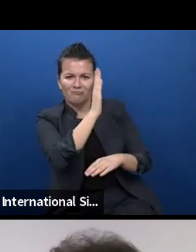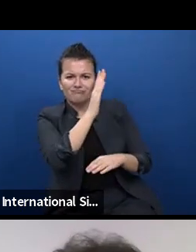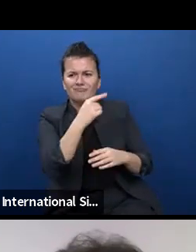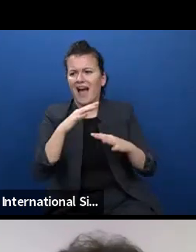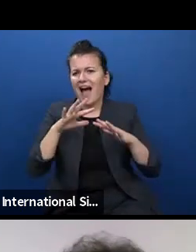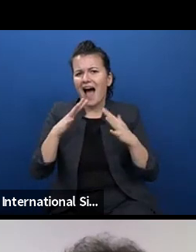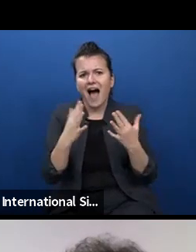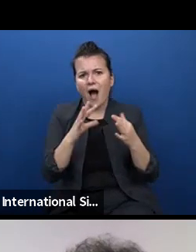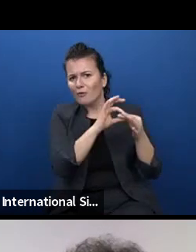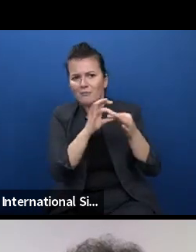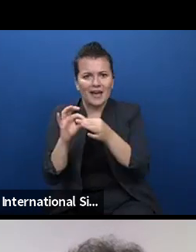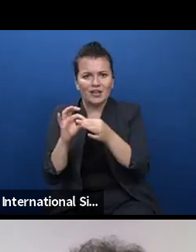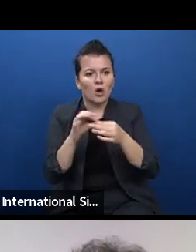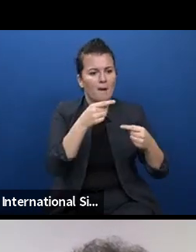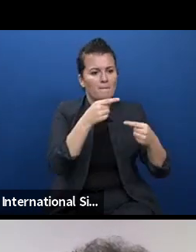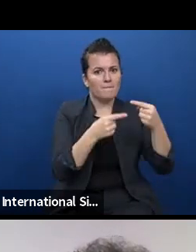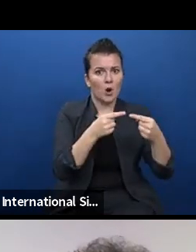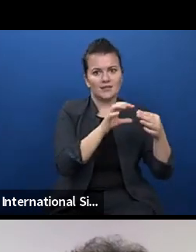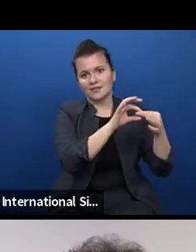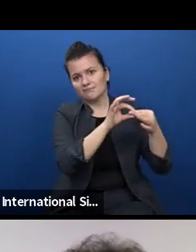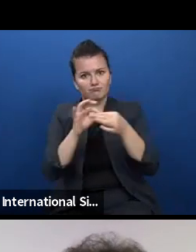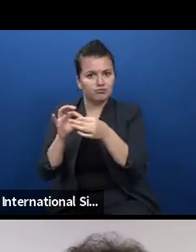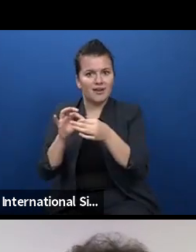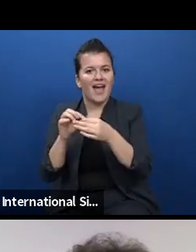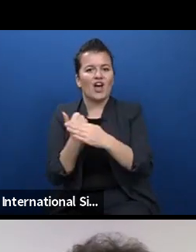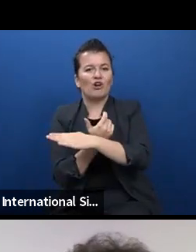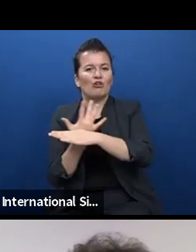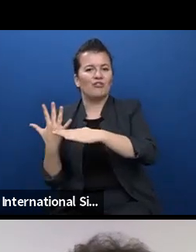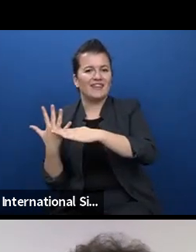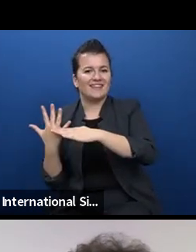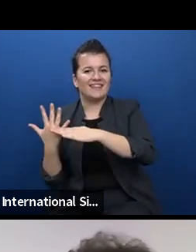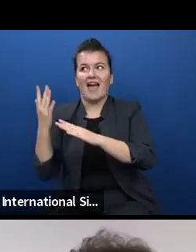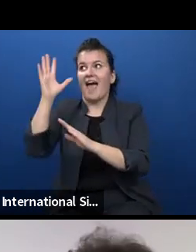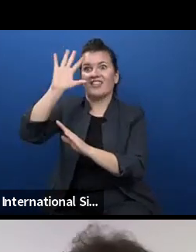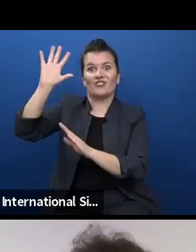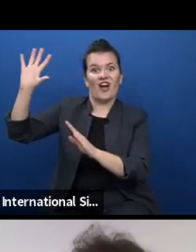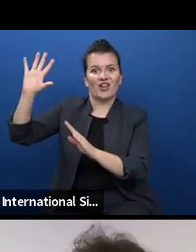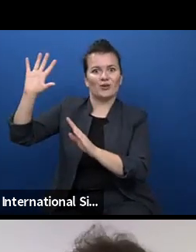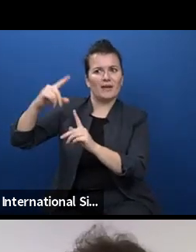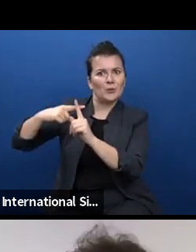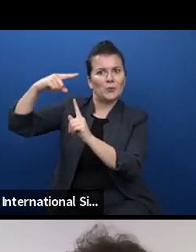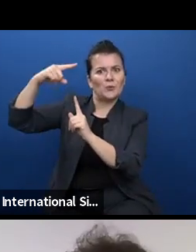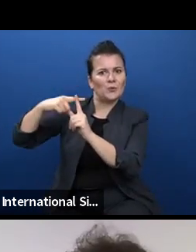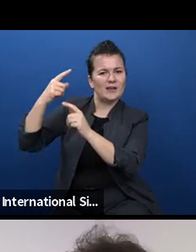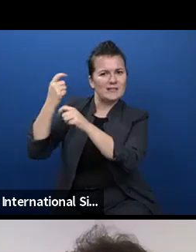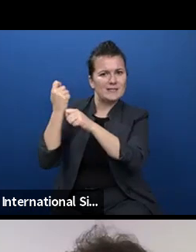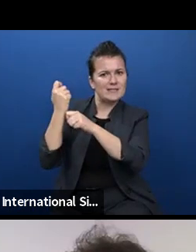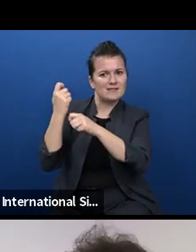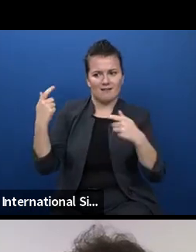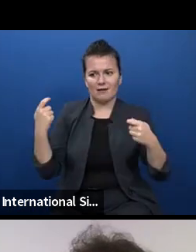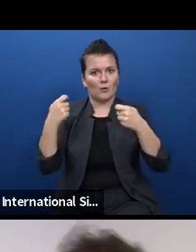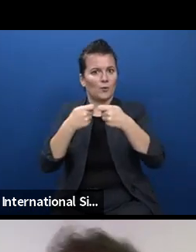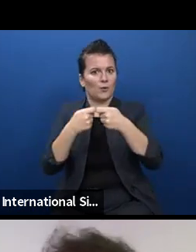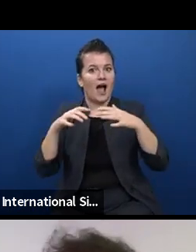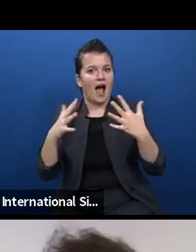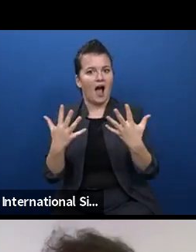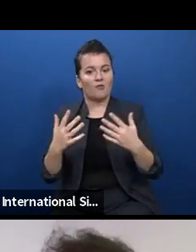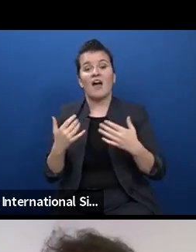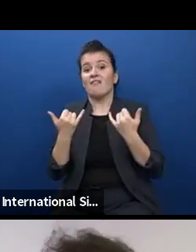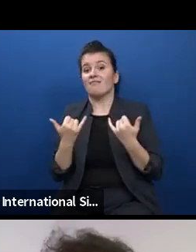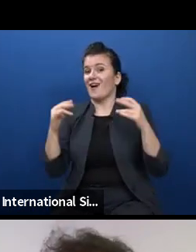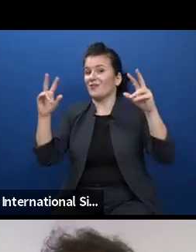proposals, but how do you embed a green notion in culture policy? And so this will be the topic of the